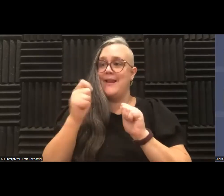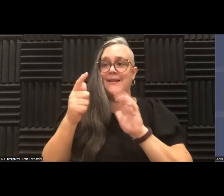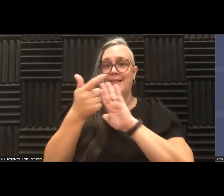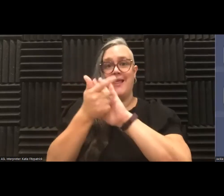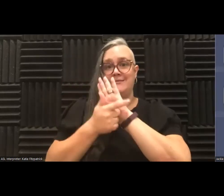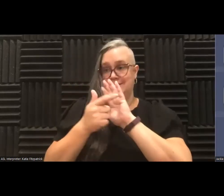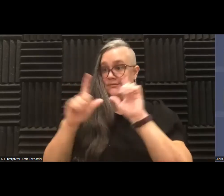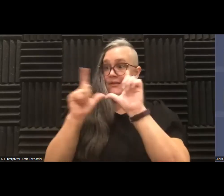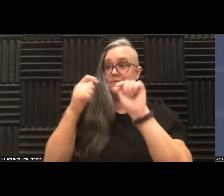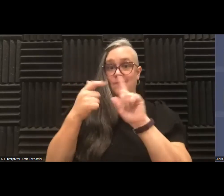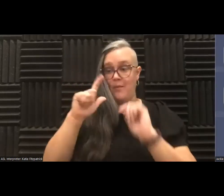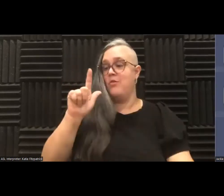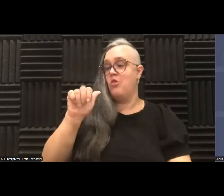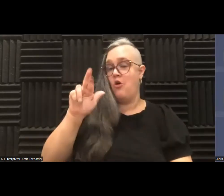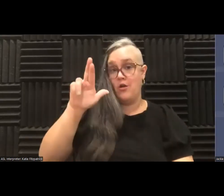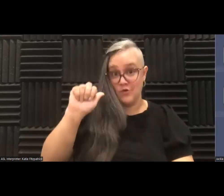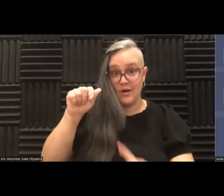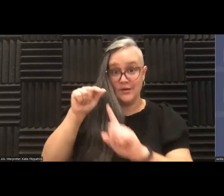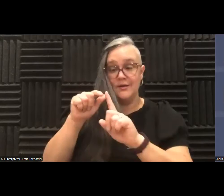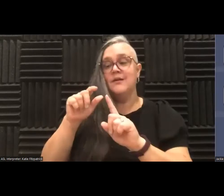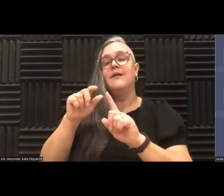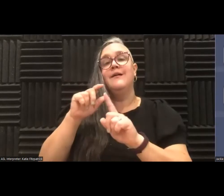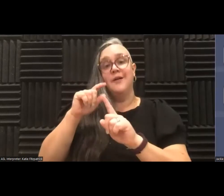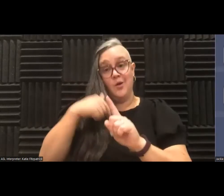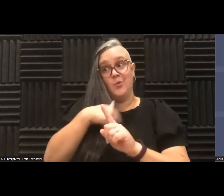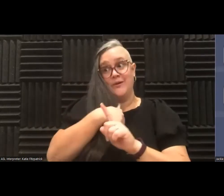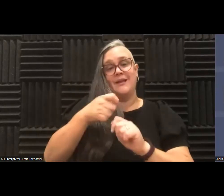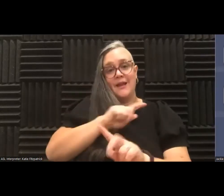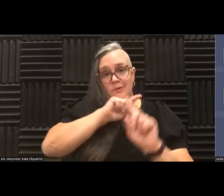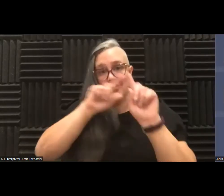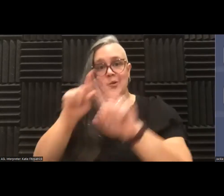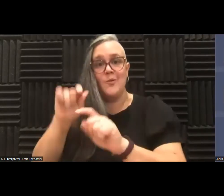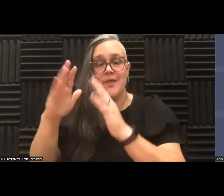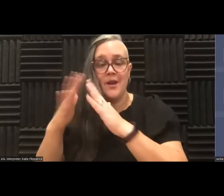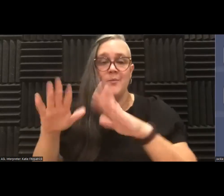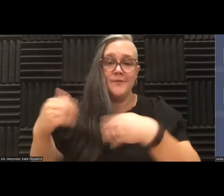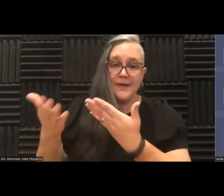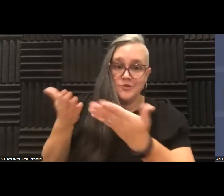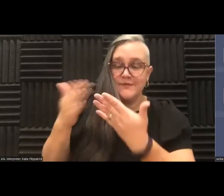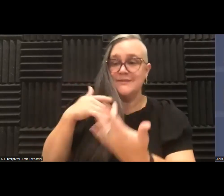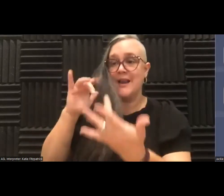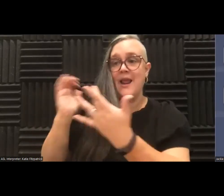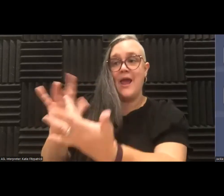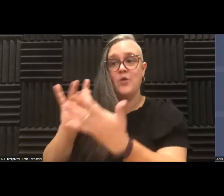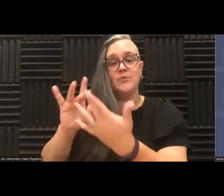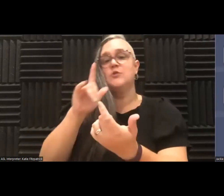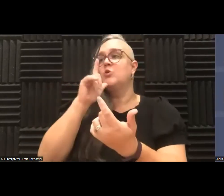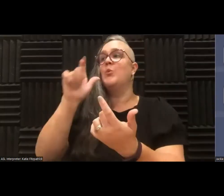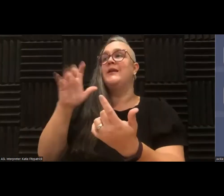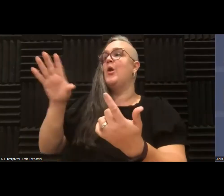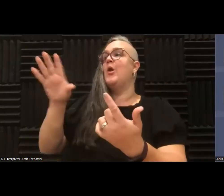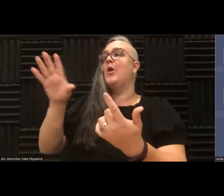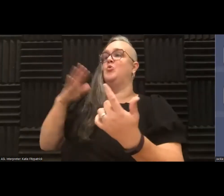that outreach workers can go to that migrant labor housing and provide services and outreach without permission of the owner.